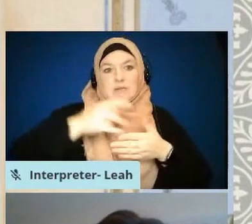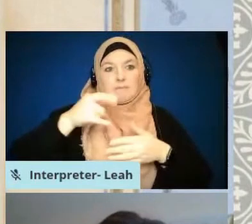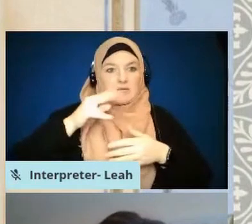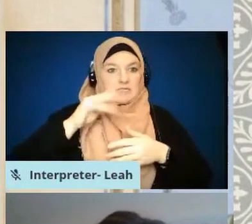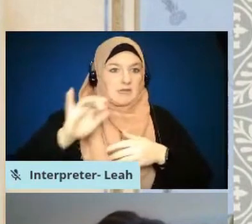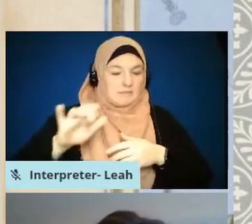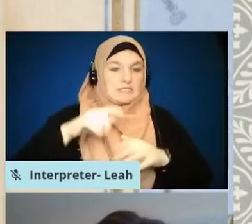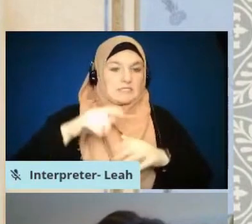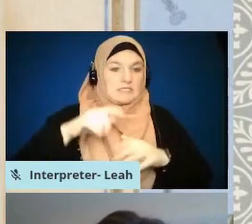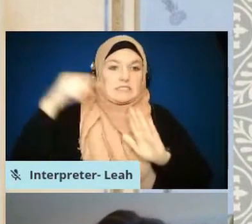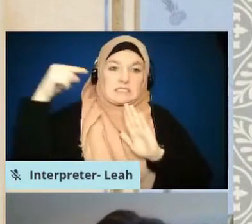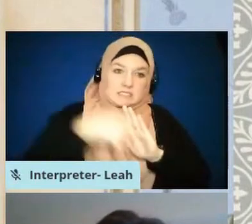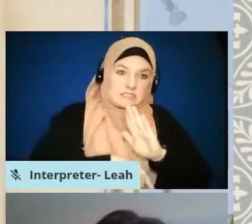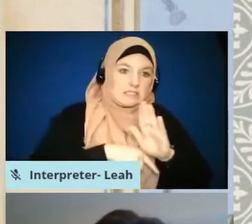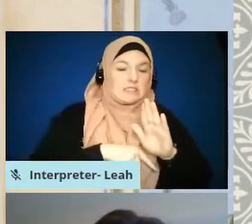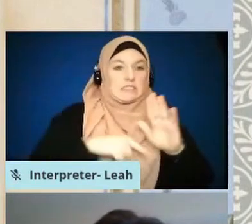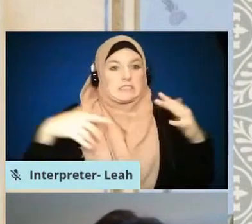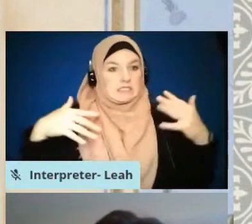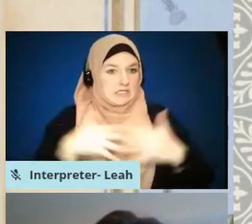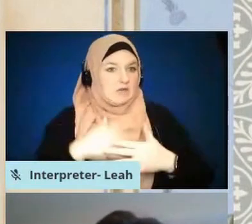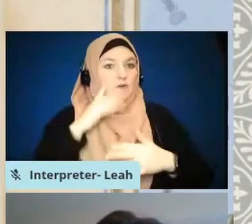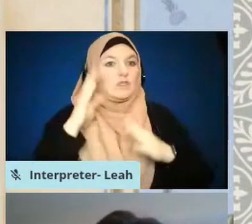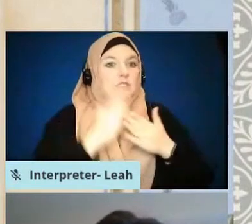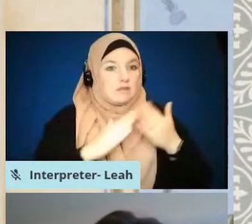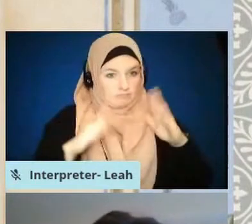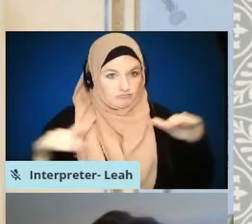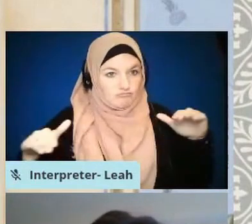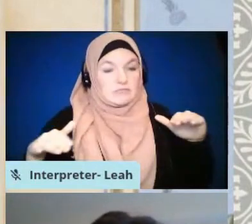pandemic is deeply intimidating for children.